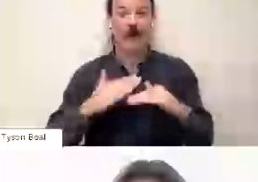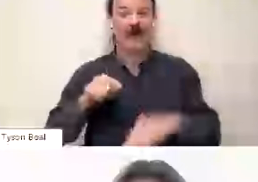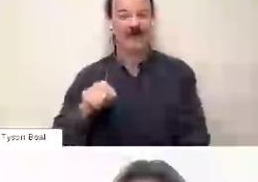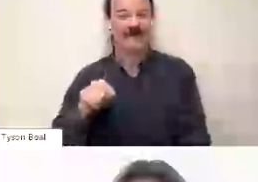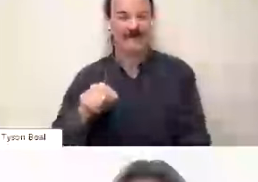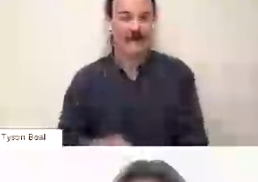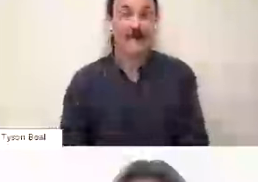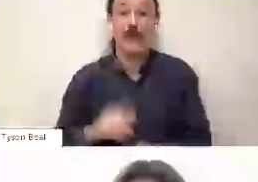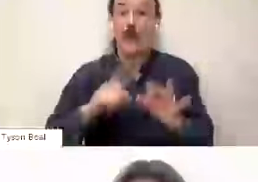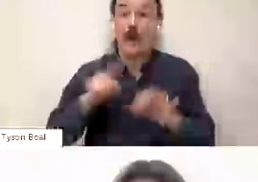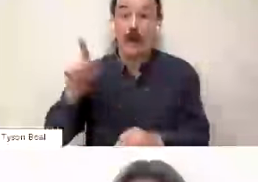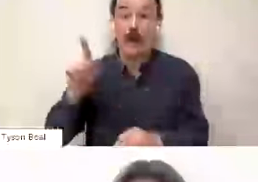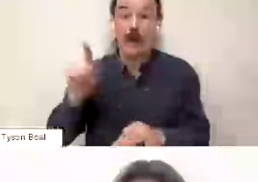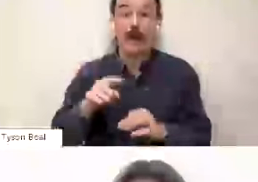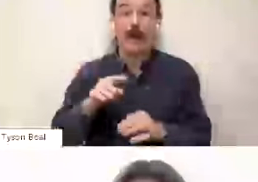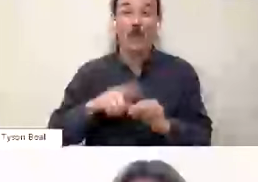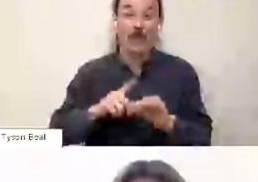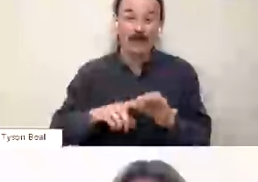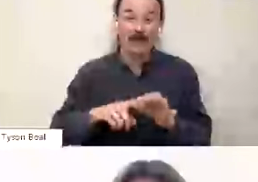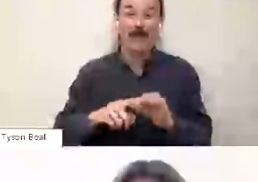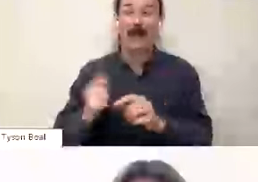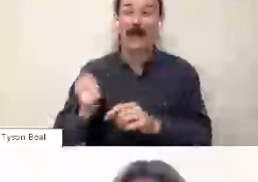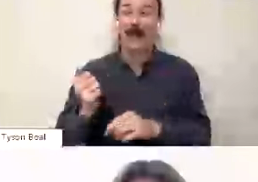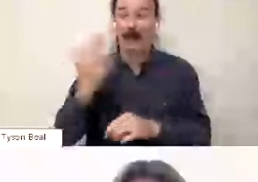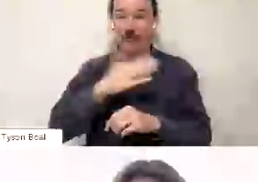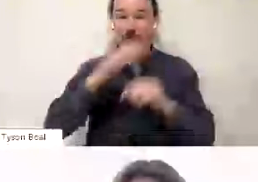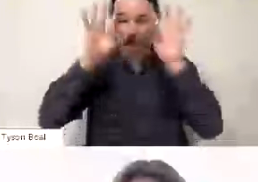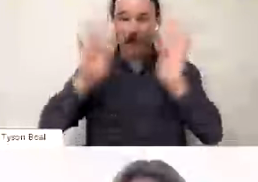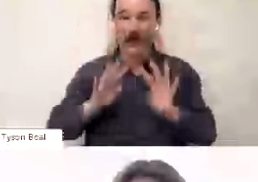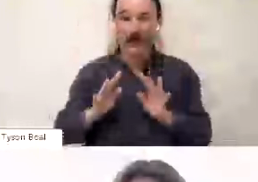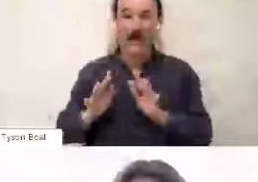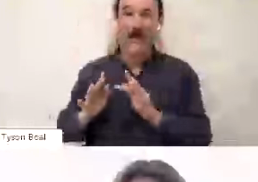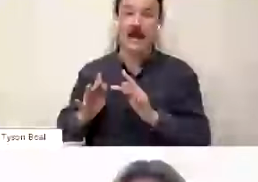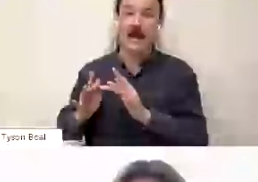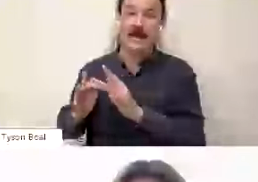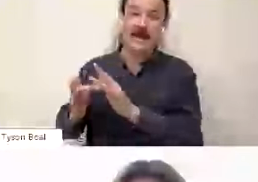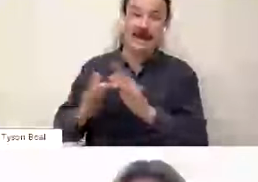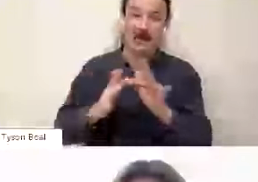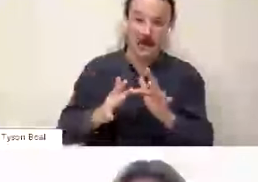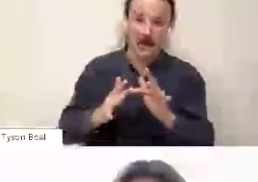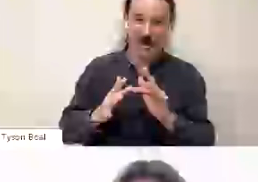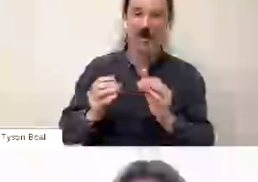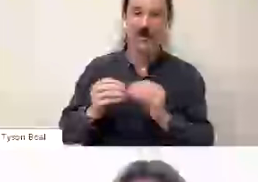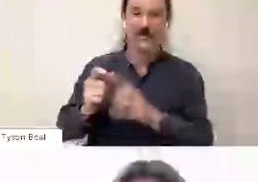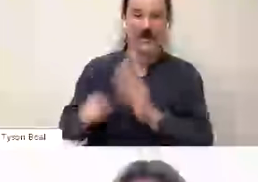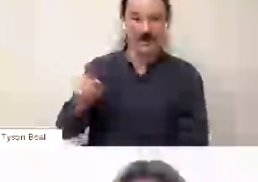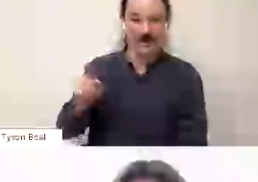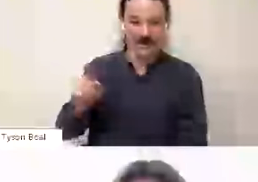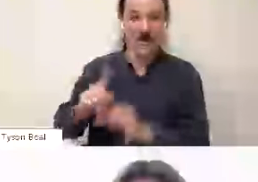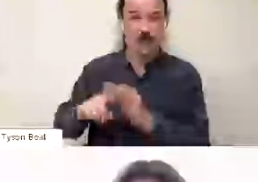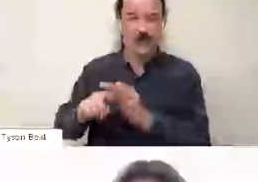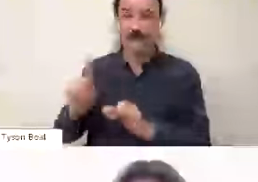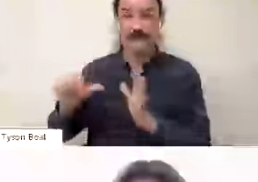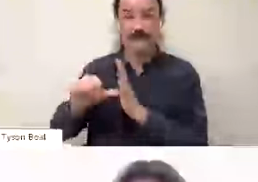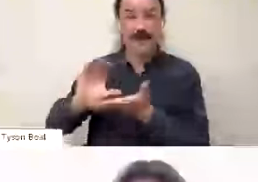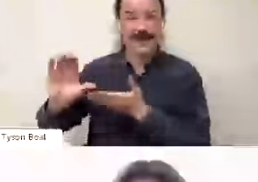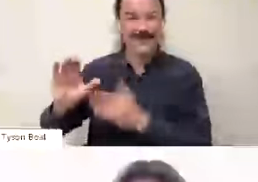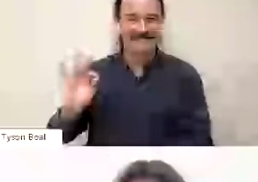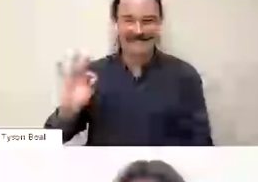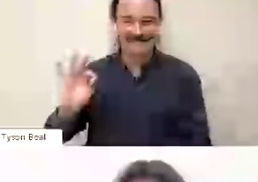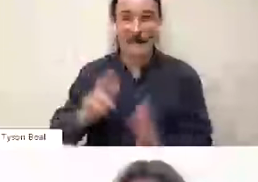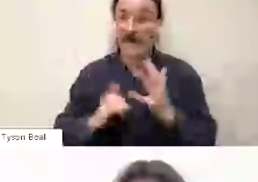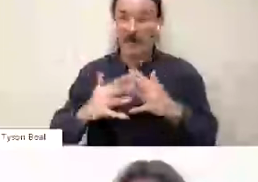Islander Disability Network of Queensland as well. But none of them were funded, and our New South Wales network wasn't funded for a